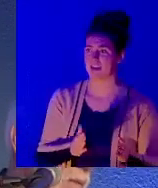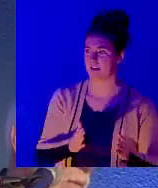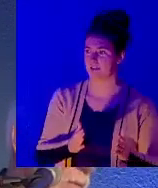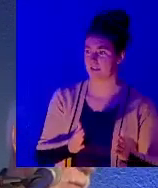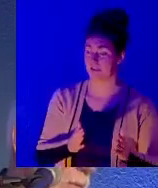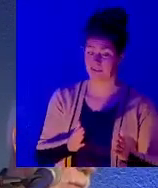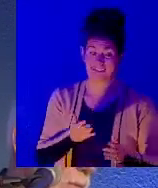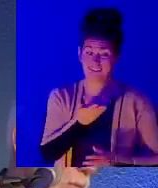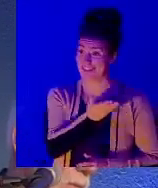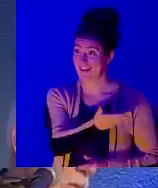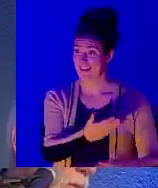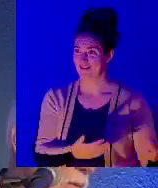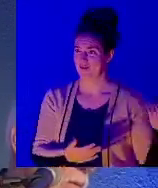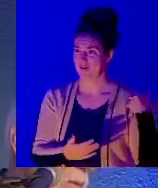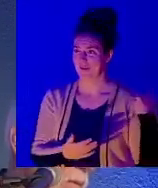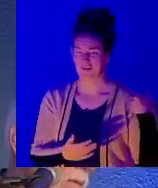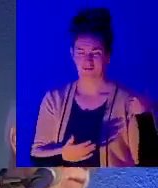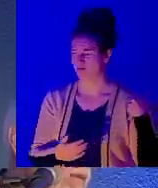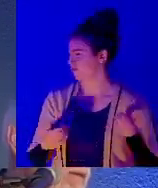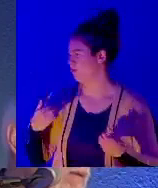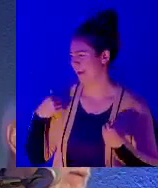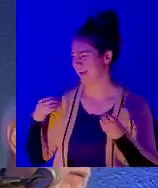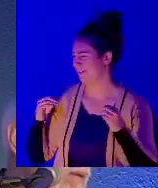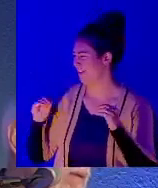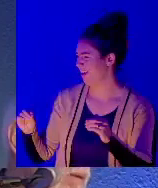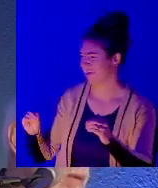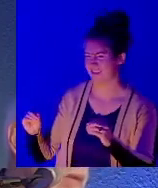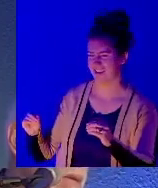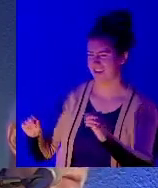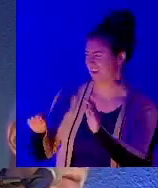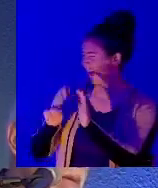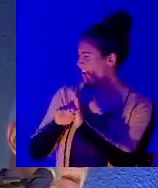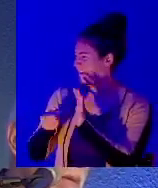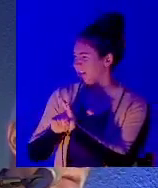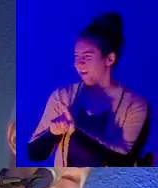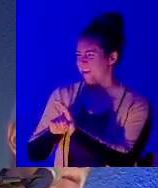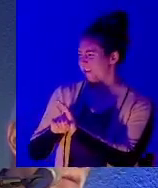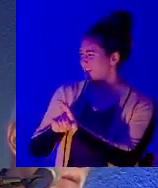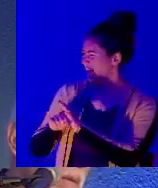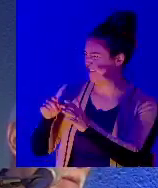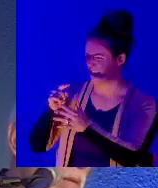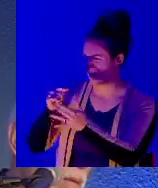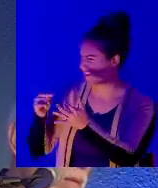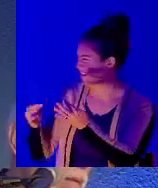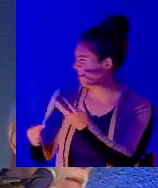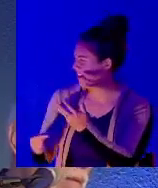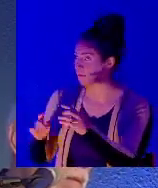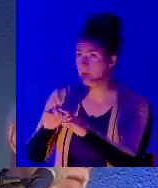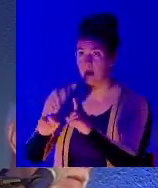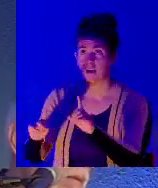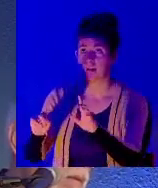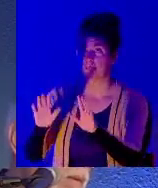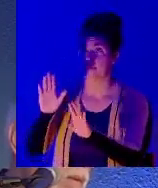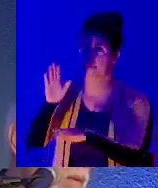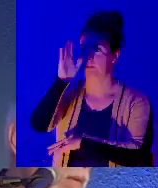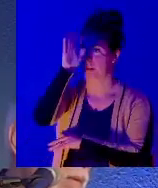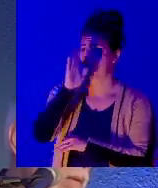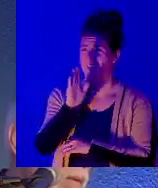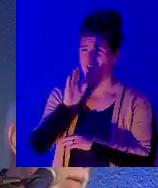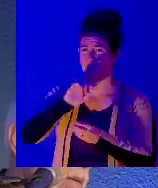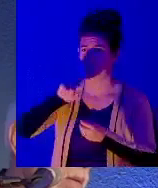have, how much we don't have, how negative things are. But God, when we stop that,